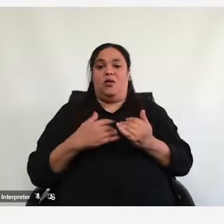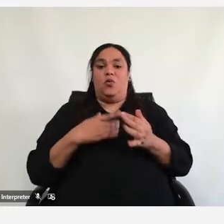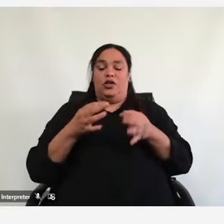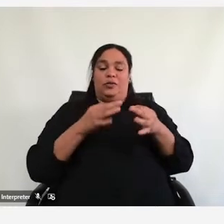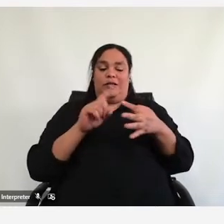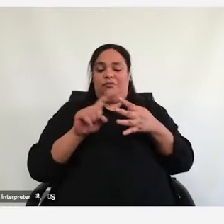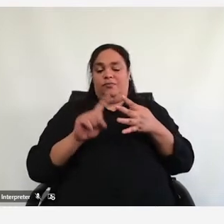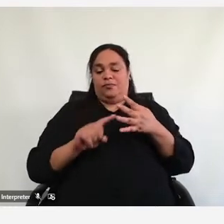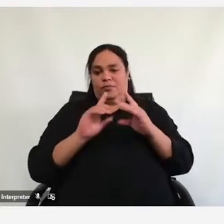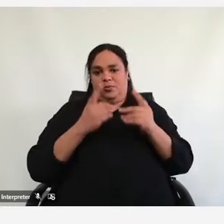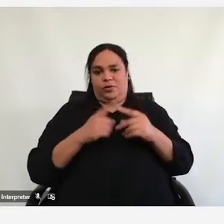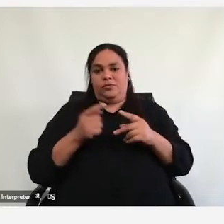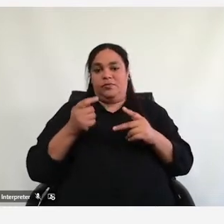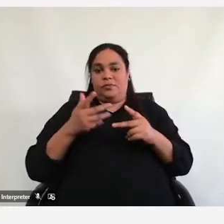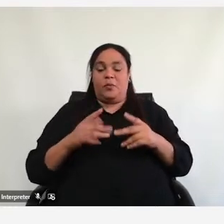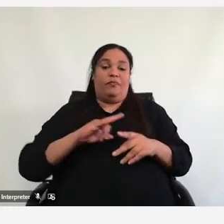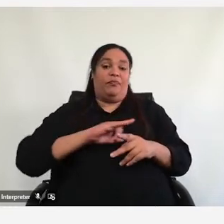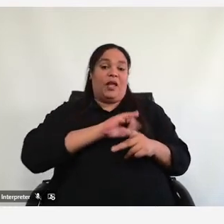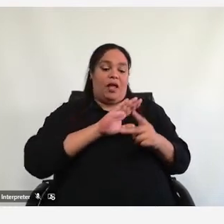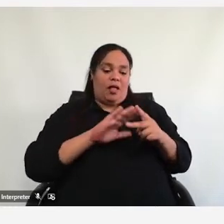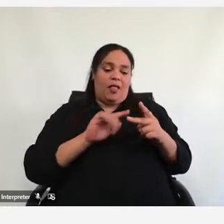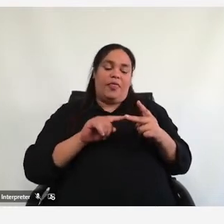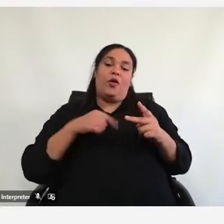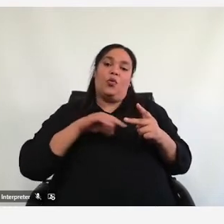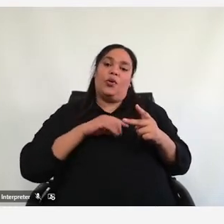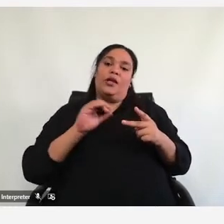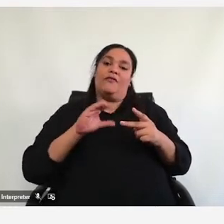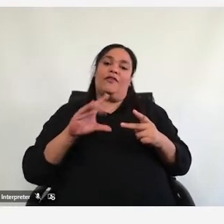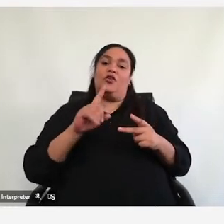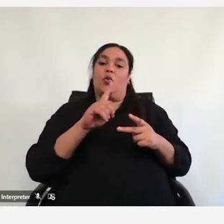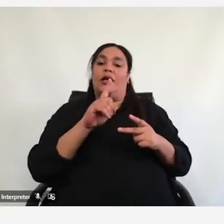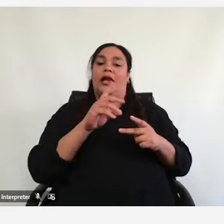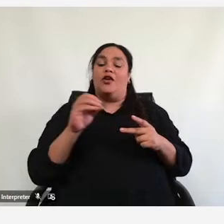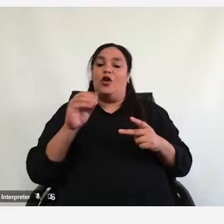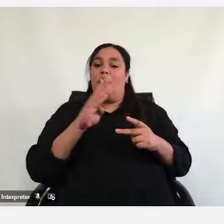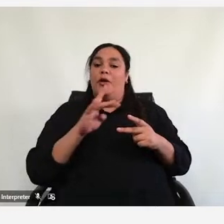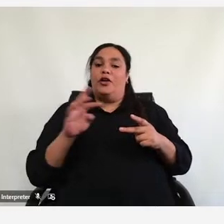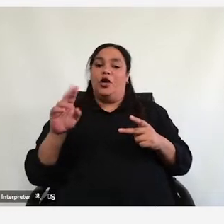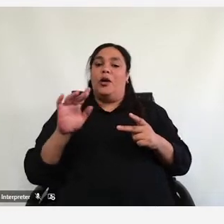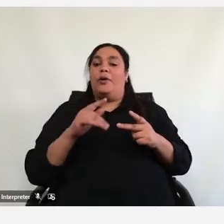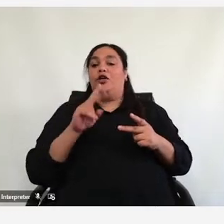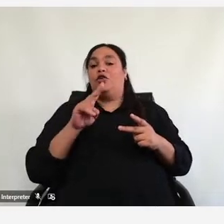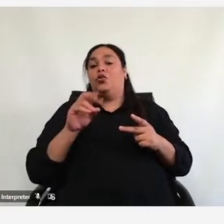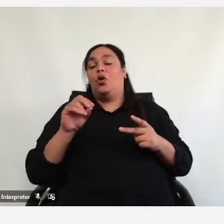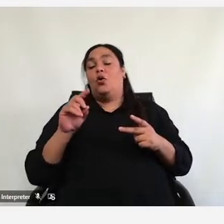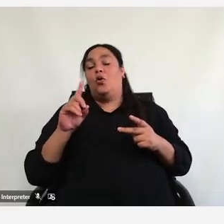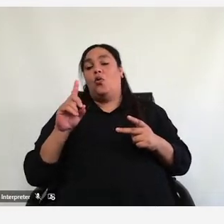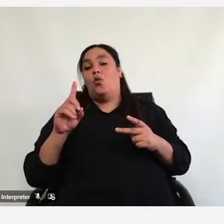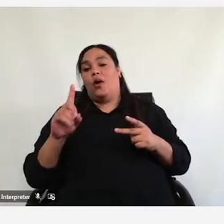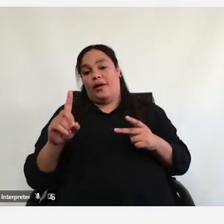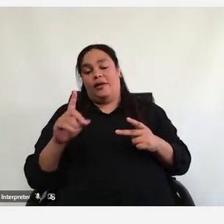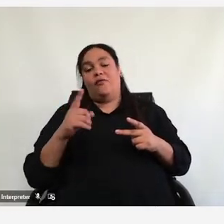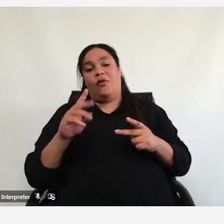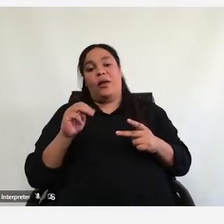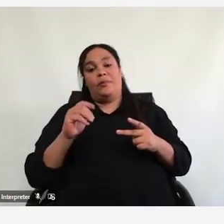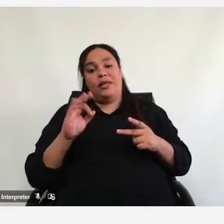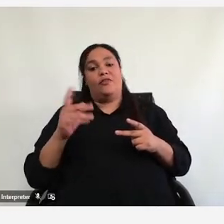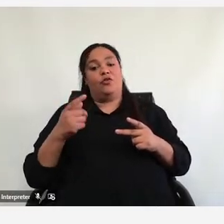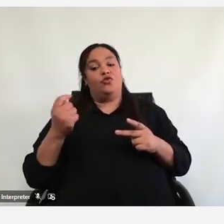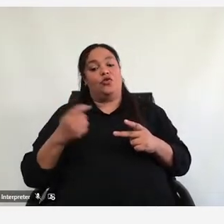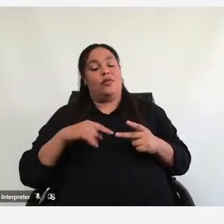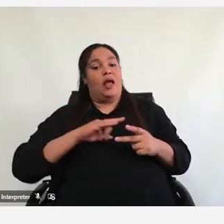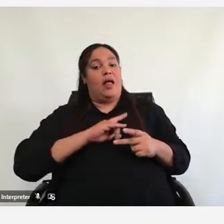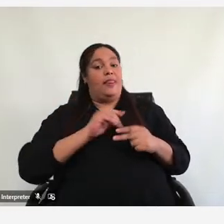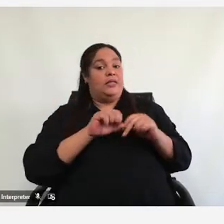respective departments. Speaker, in health, we will invest 100 billion rand, page 221, over the MTF to strengthen our health